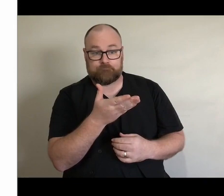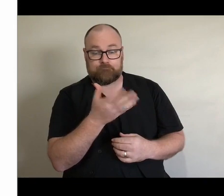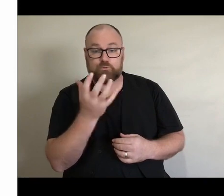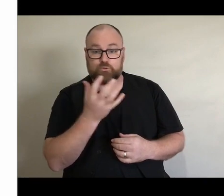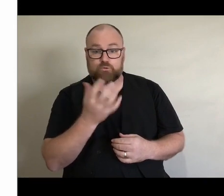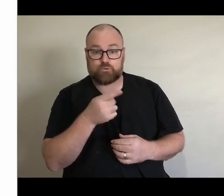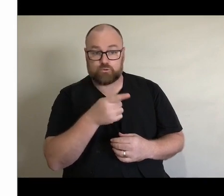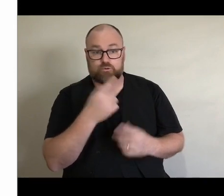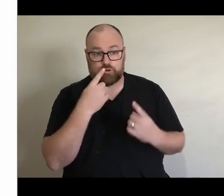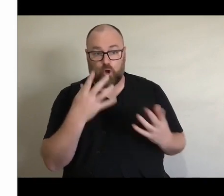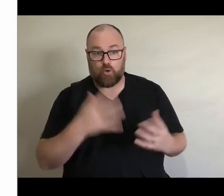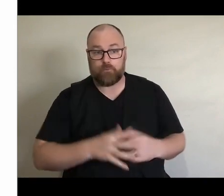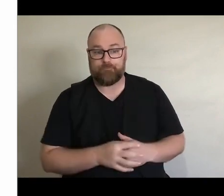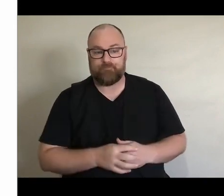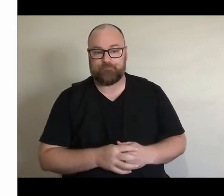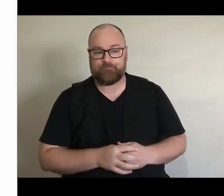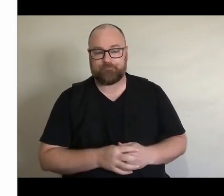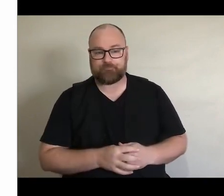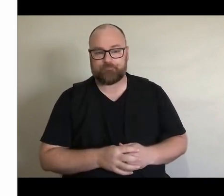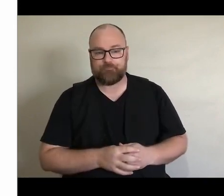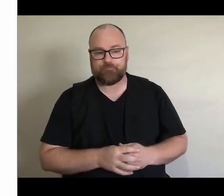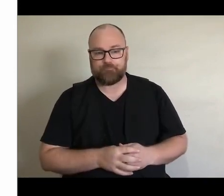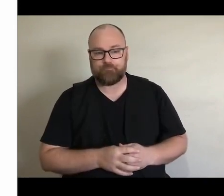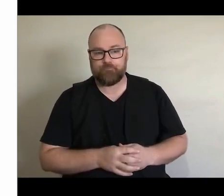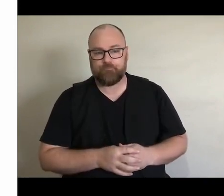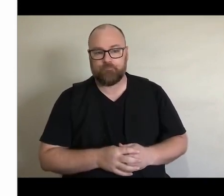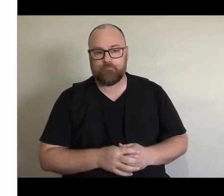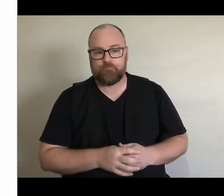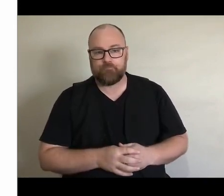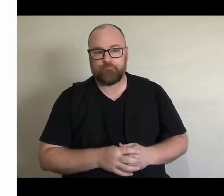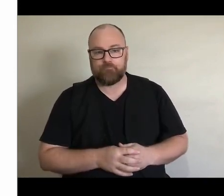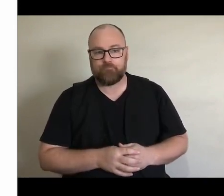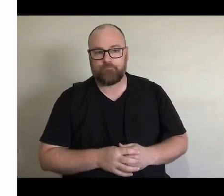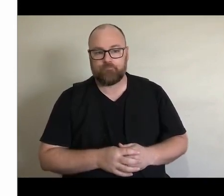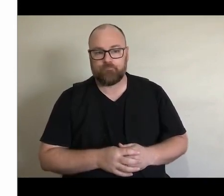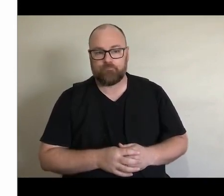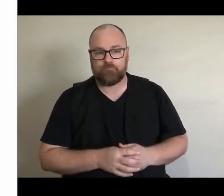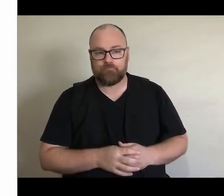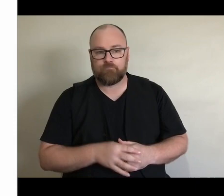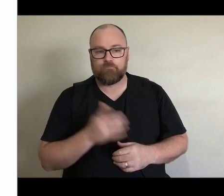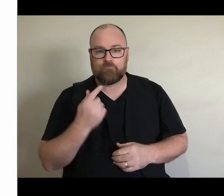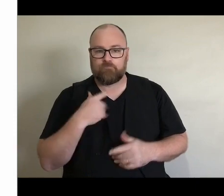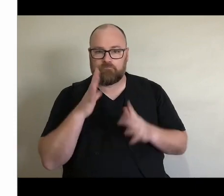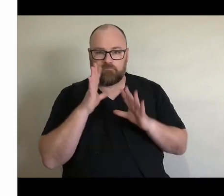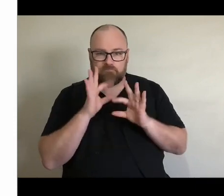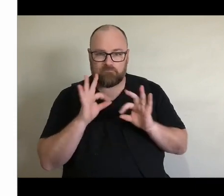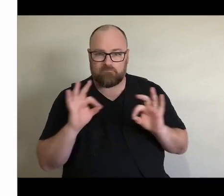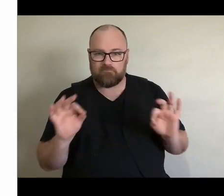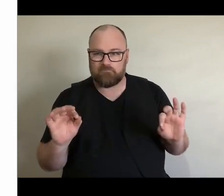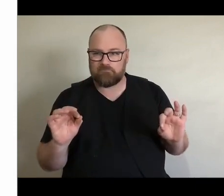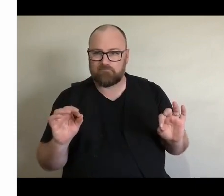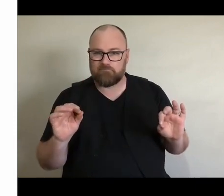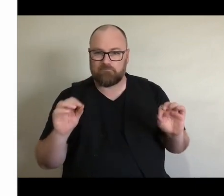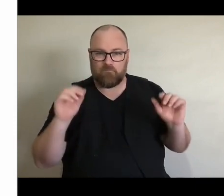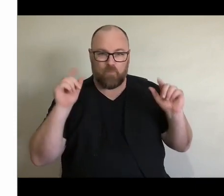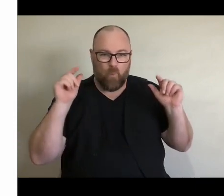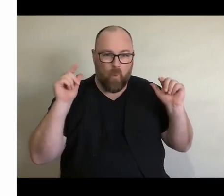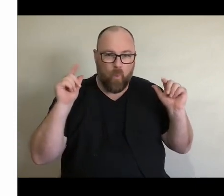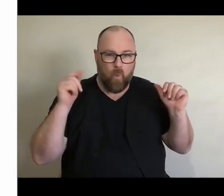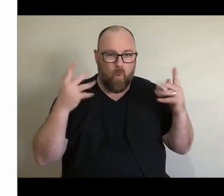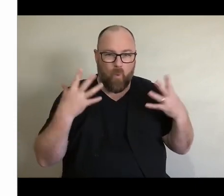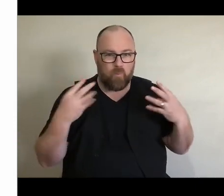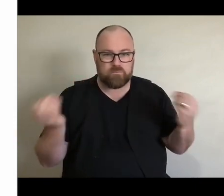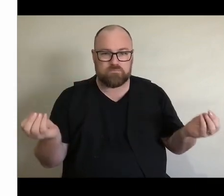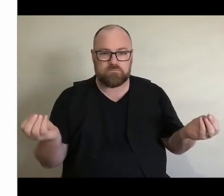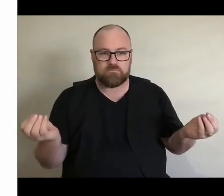of reflection on the absence of the noise of an ecosystem, the sound of country. We began to take